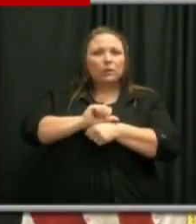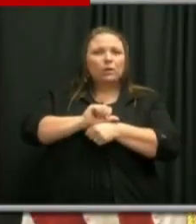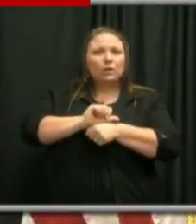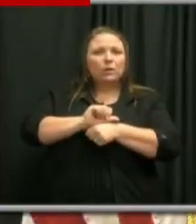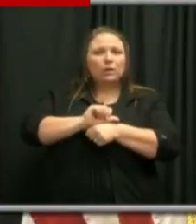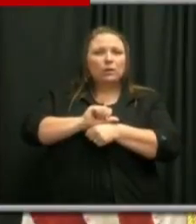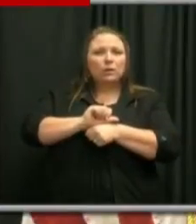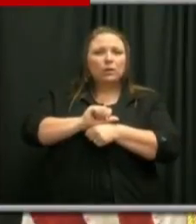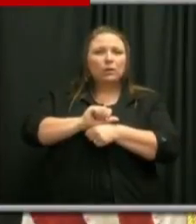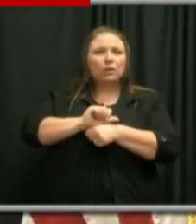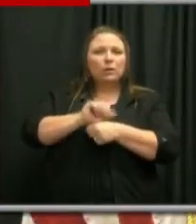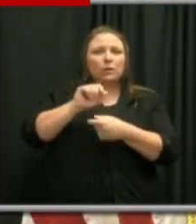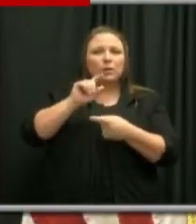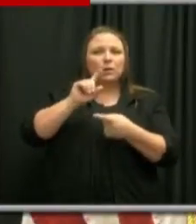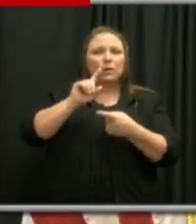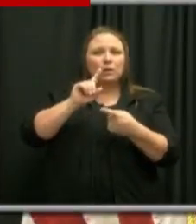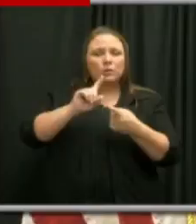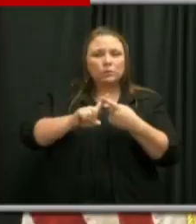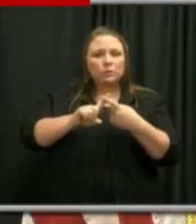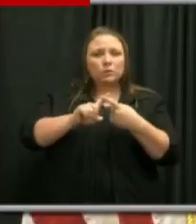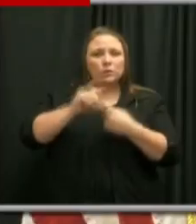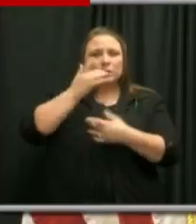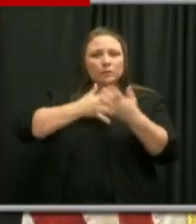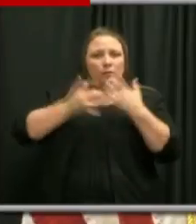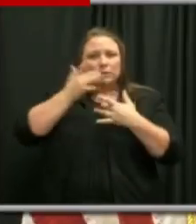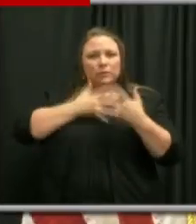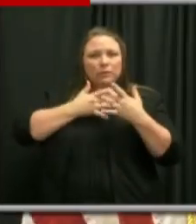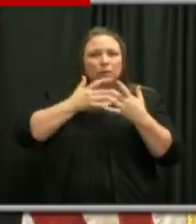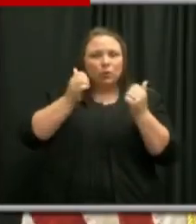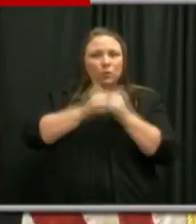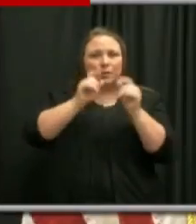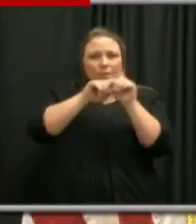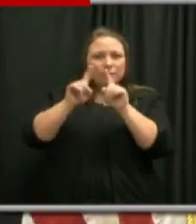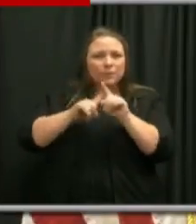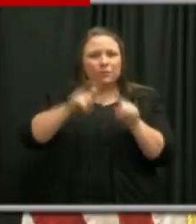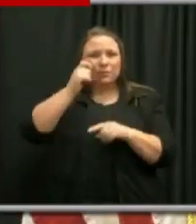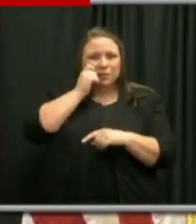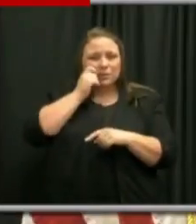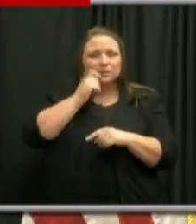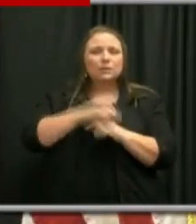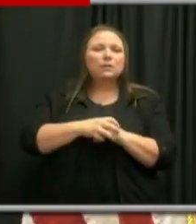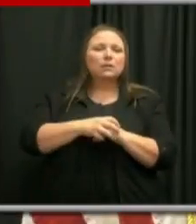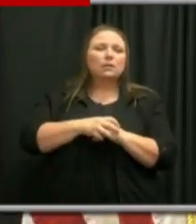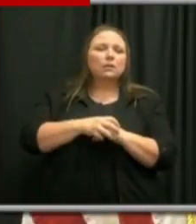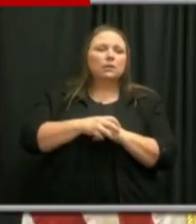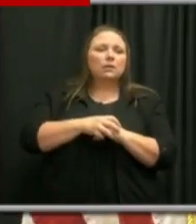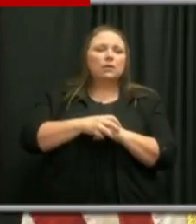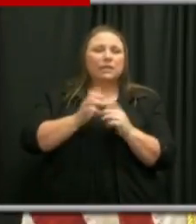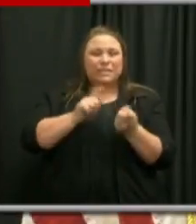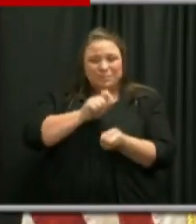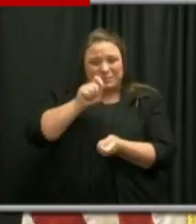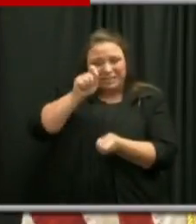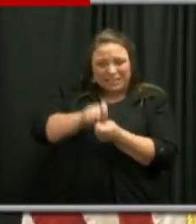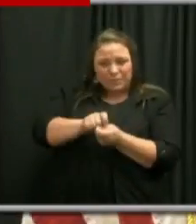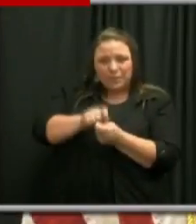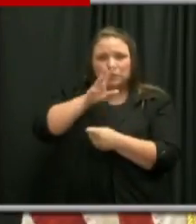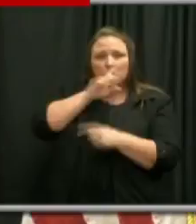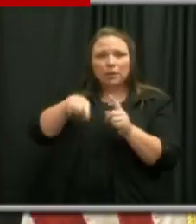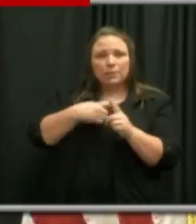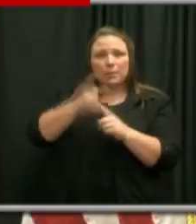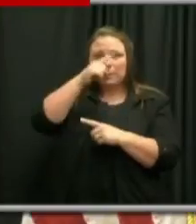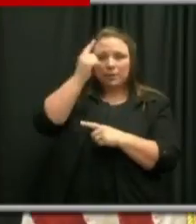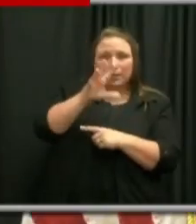the death disparities within the different races. I wanted to, specifically with regard to African